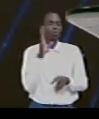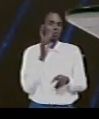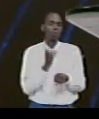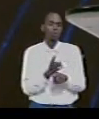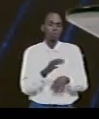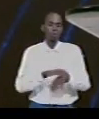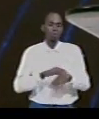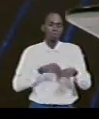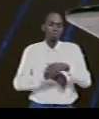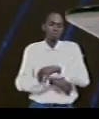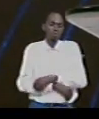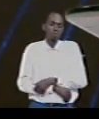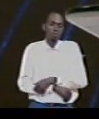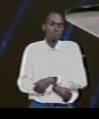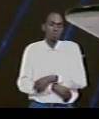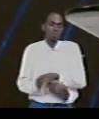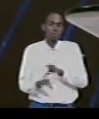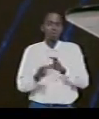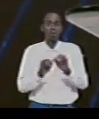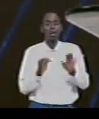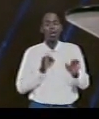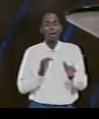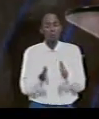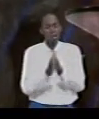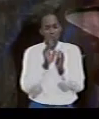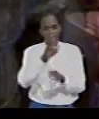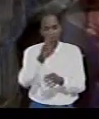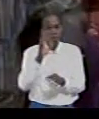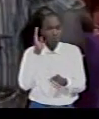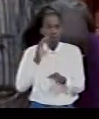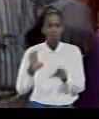that? I'm asking you.